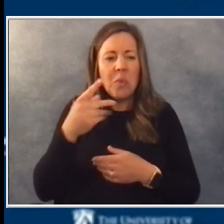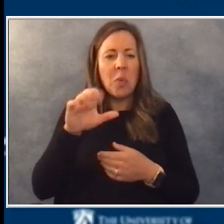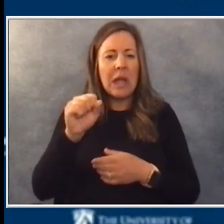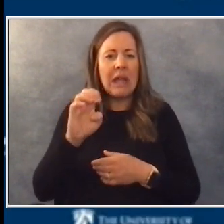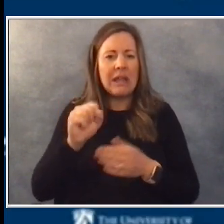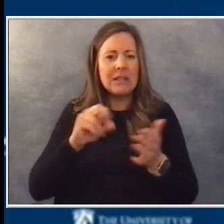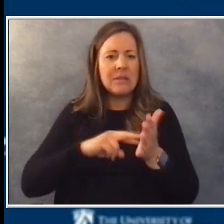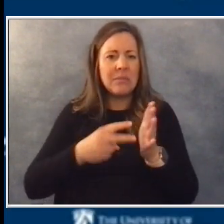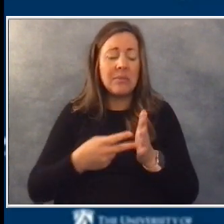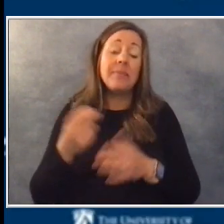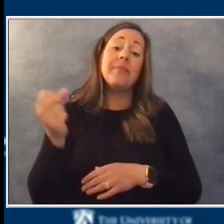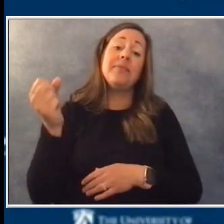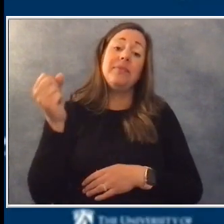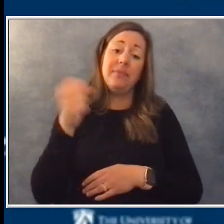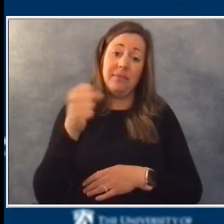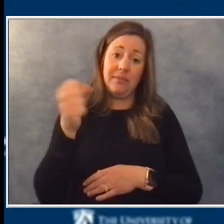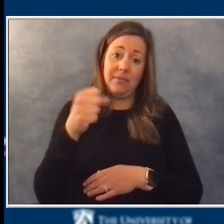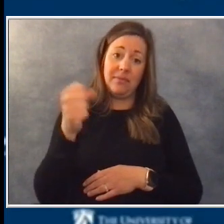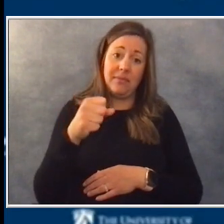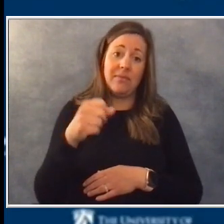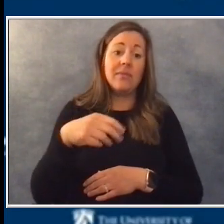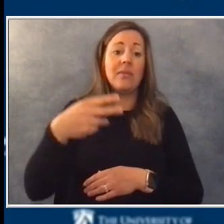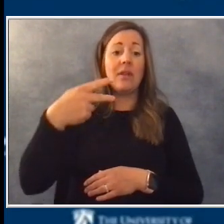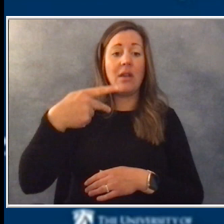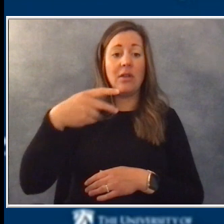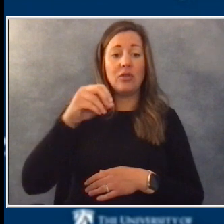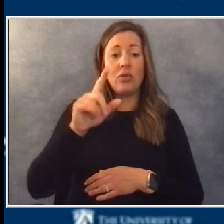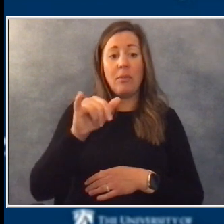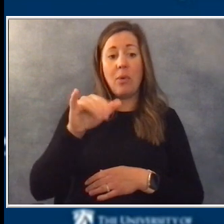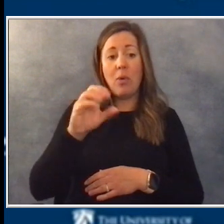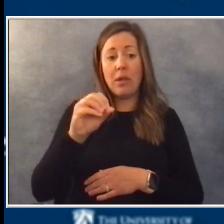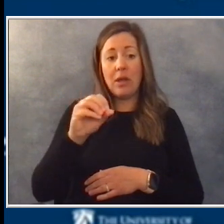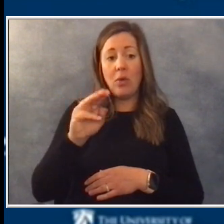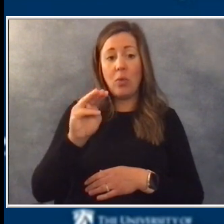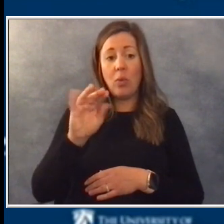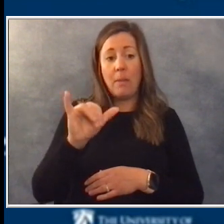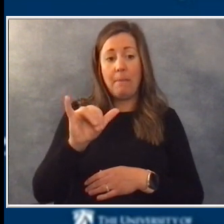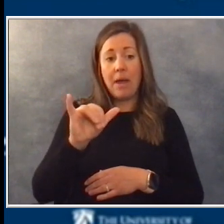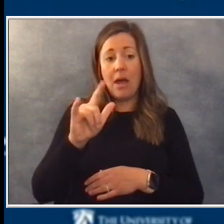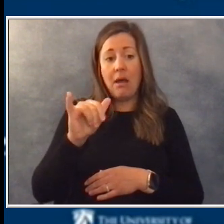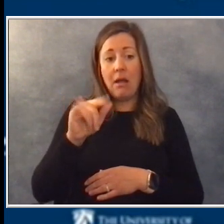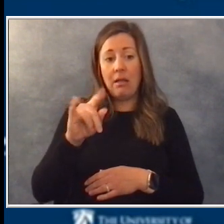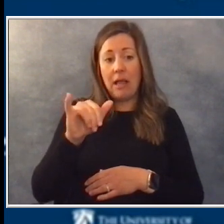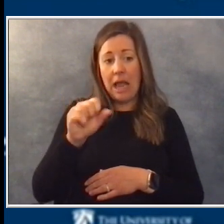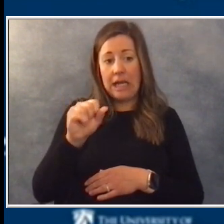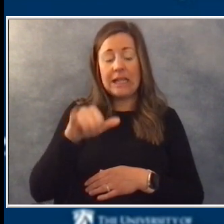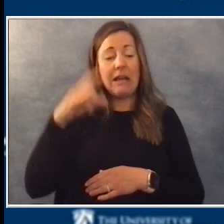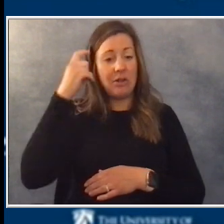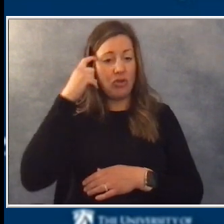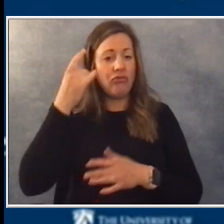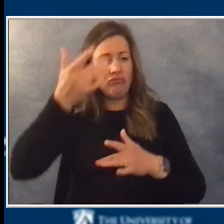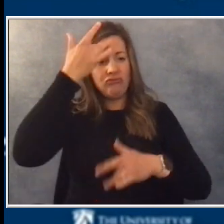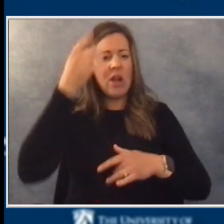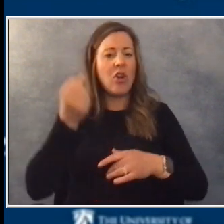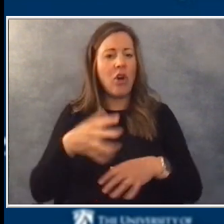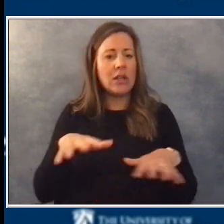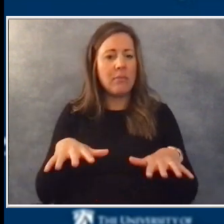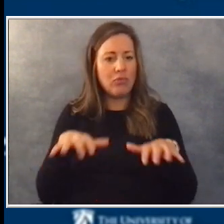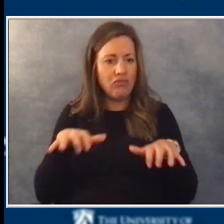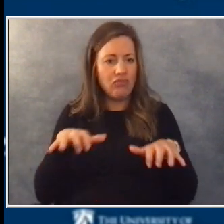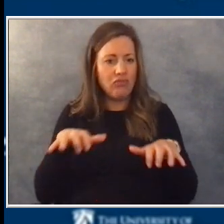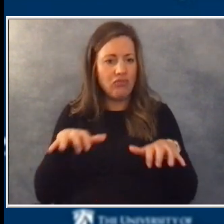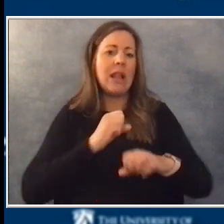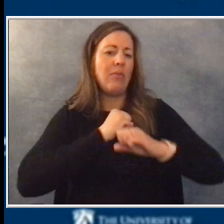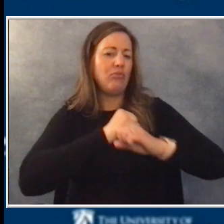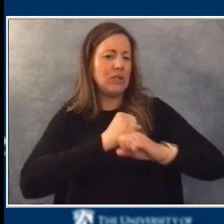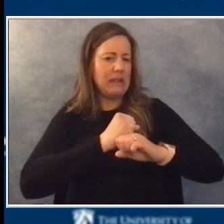Yeah, so there is, poliomyelitis, which is the neurological disease, which causes the paralysis. That's what we want to protect